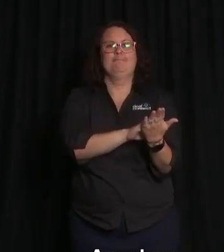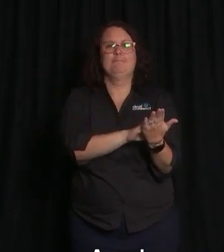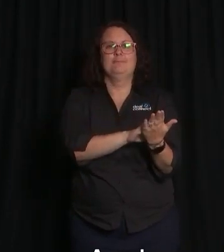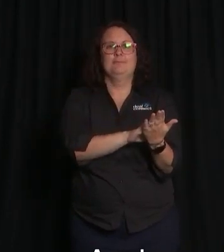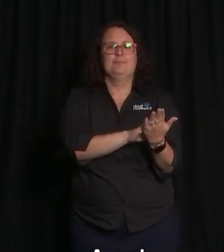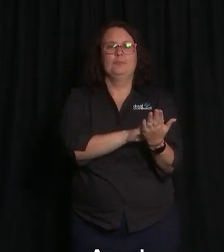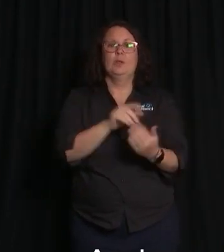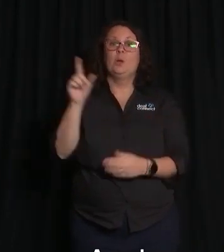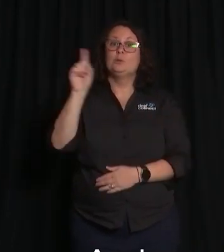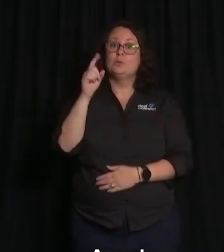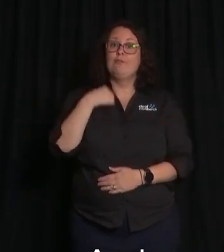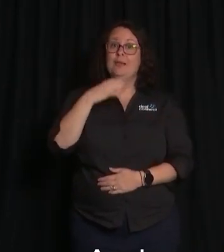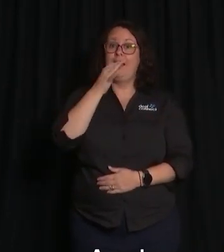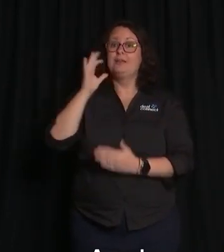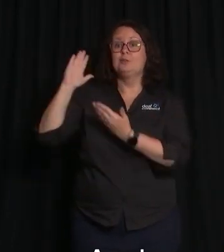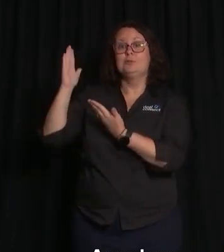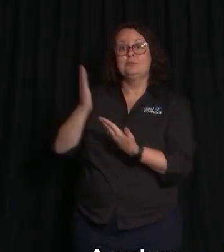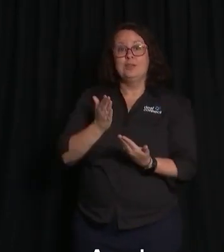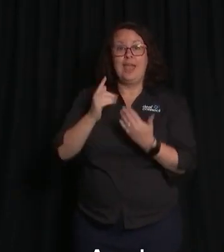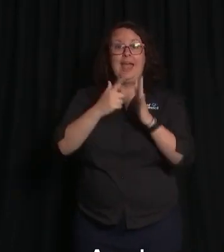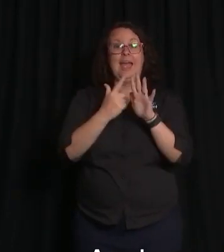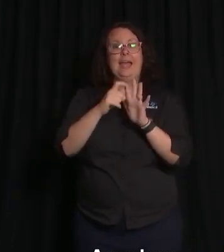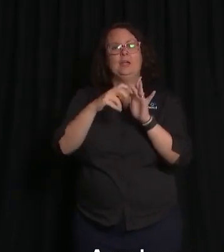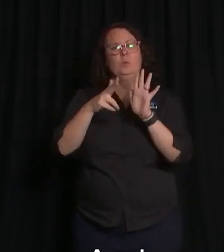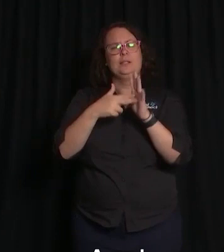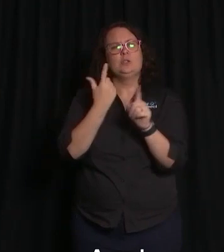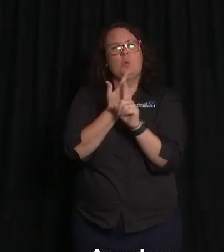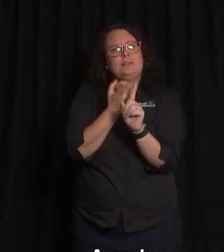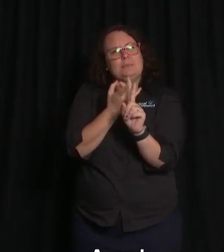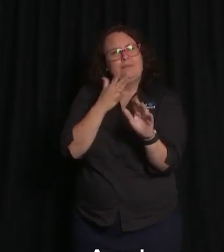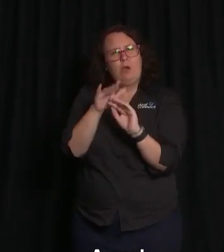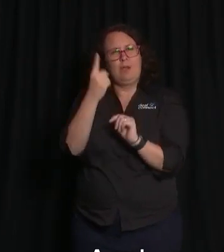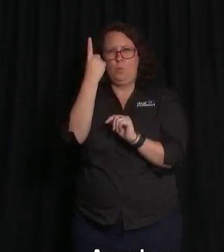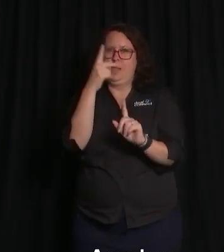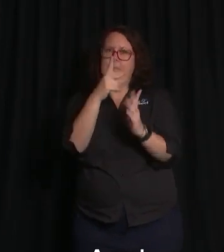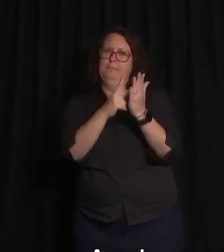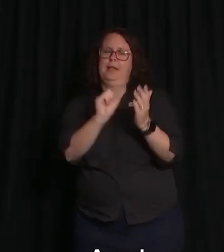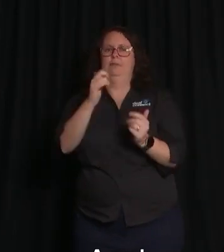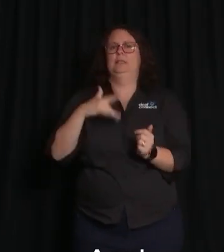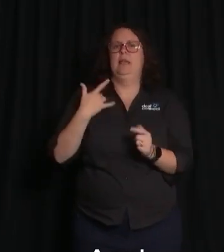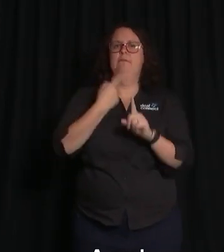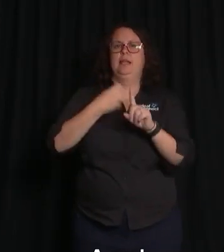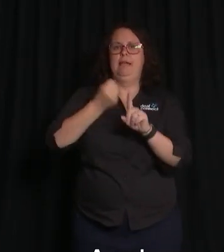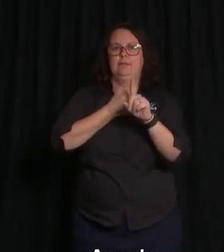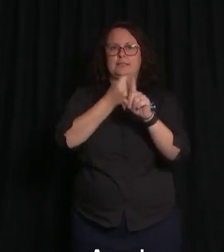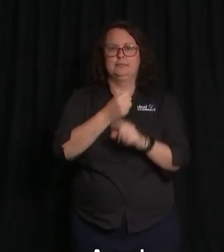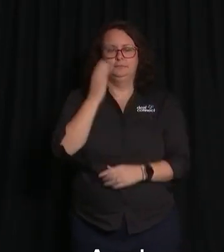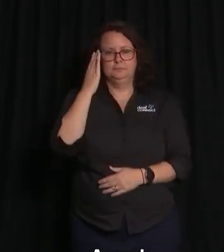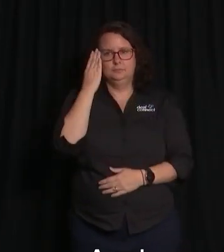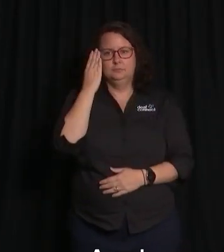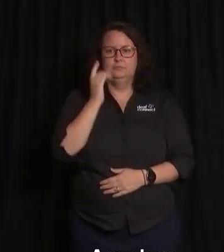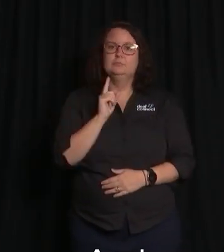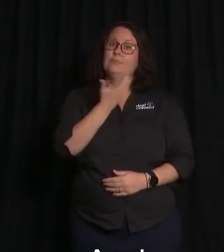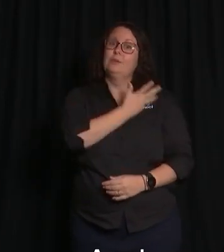though, I've been asked to introduce Edwin to speak about a particular aspect of his life and his advocacy. Apart from being a proud South